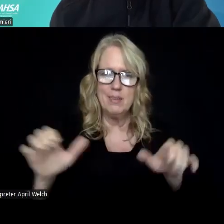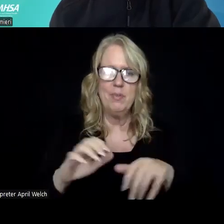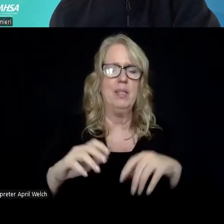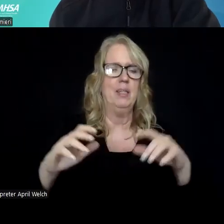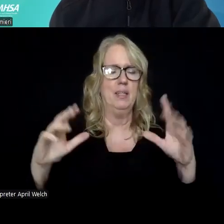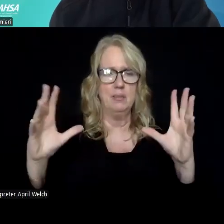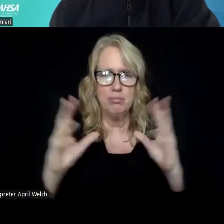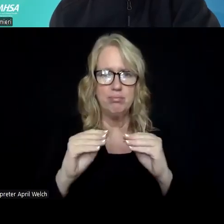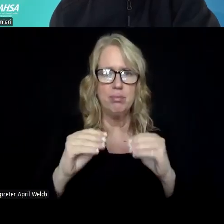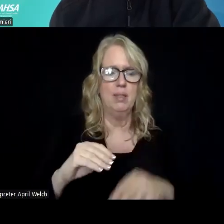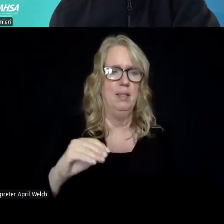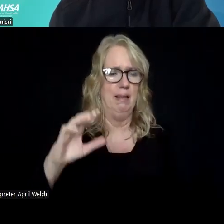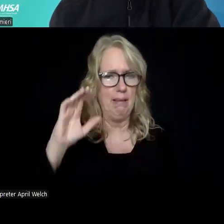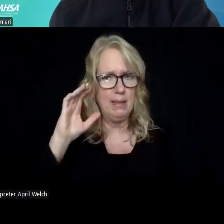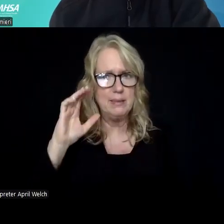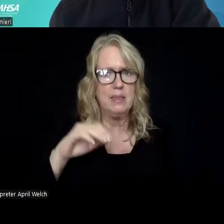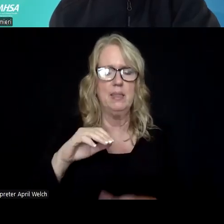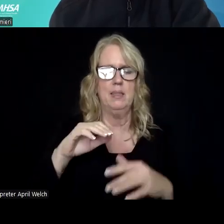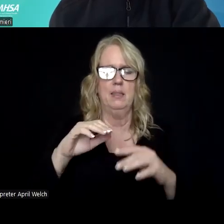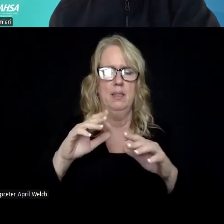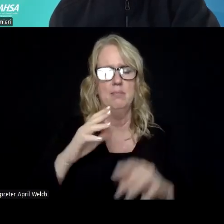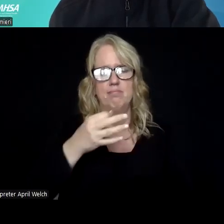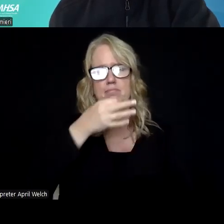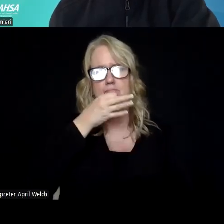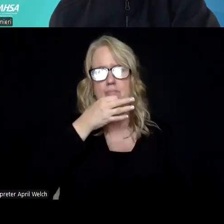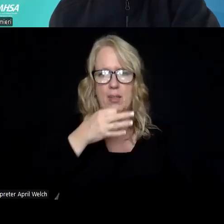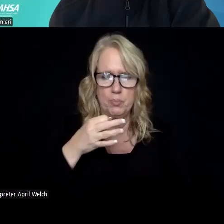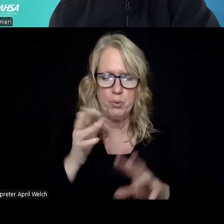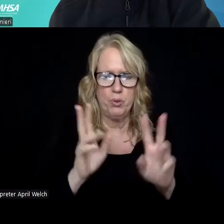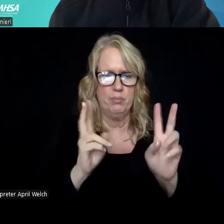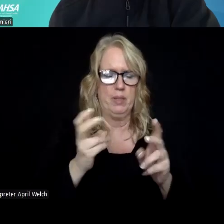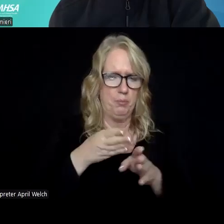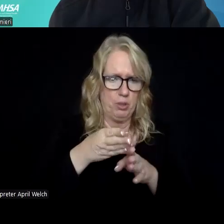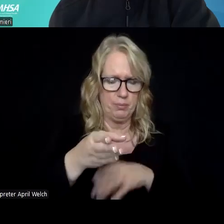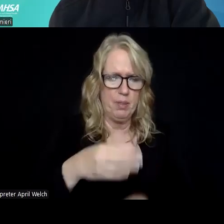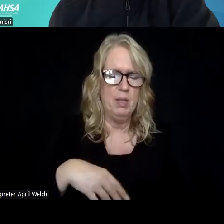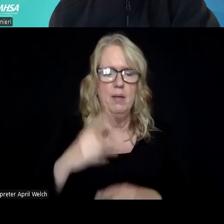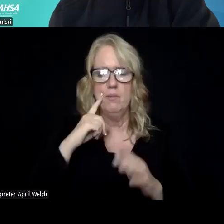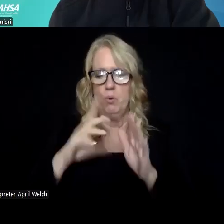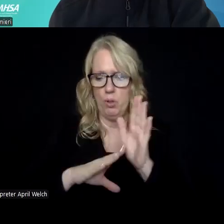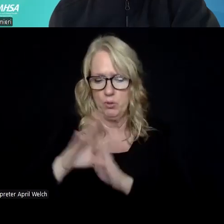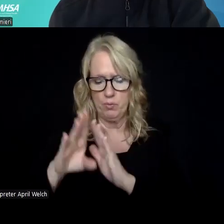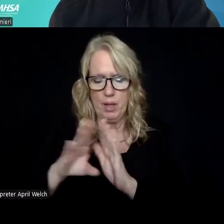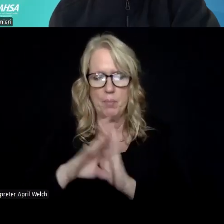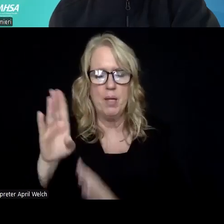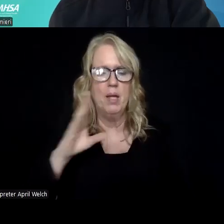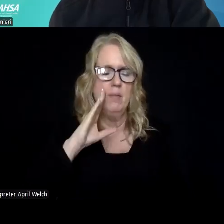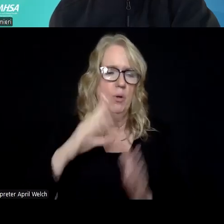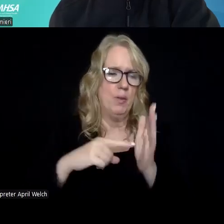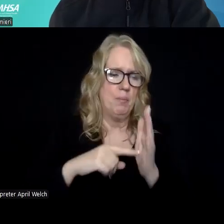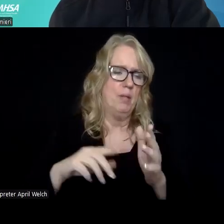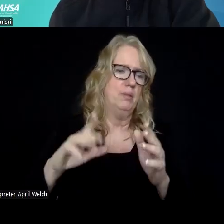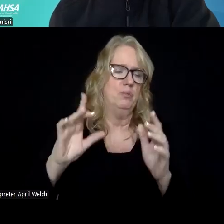convenings and listening sessions and subject matter expert input in the development of model